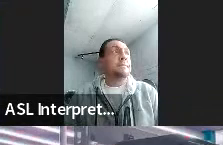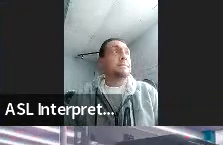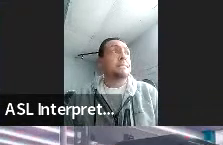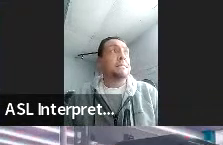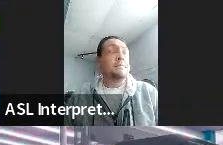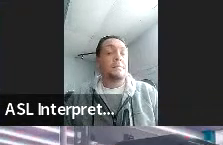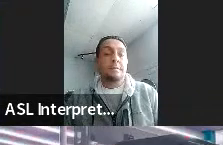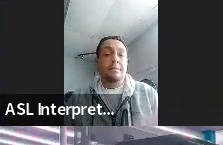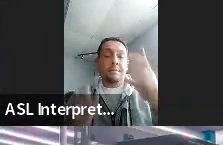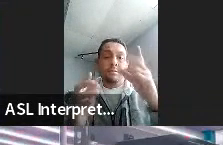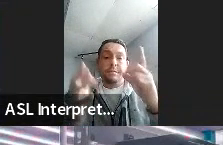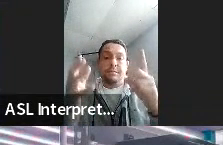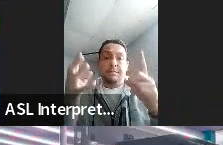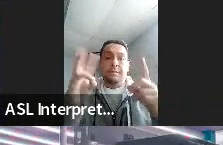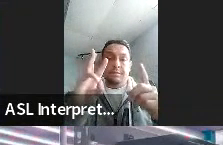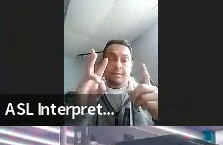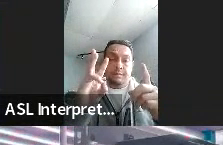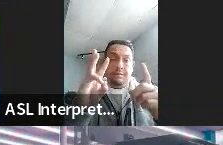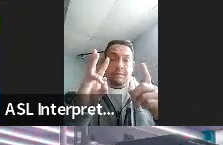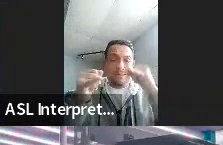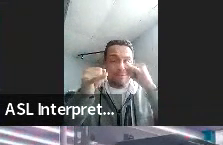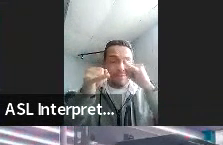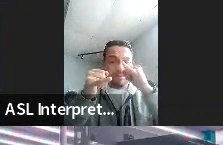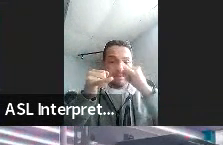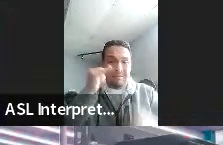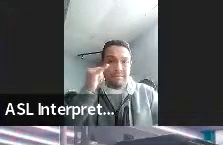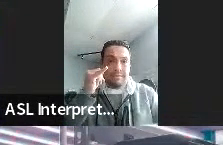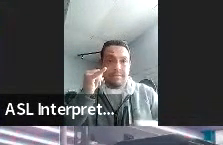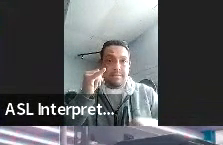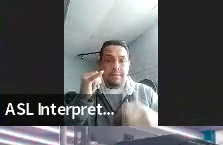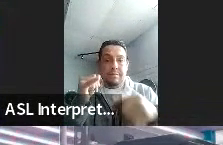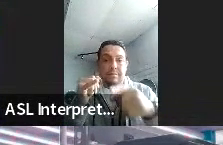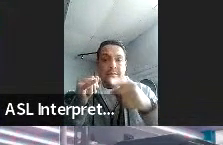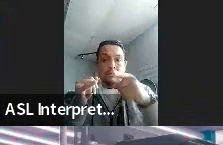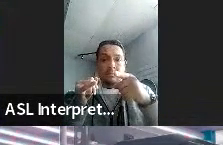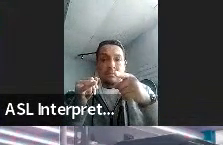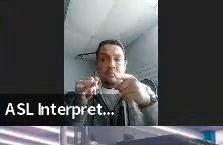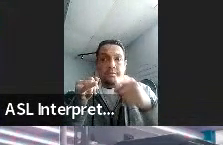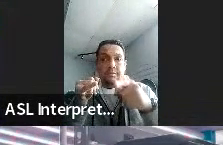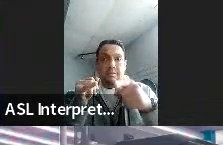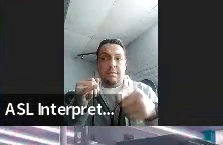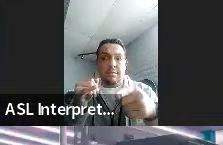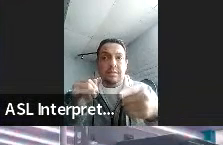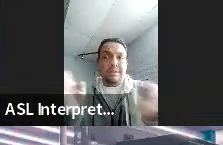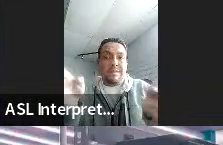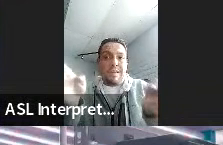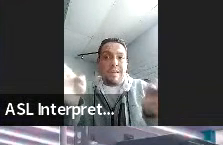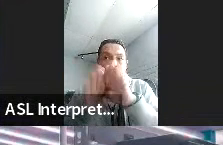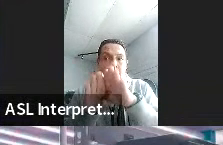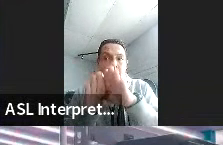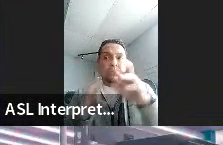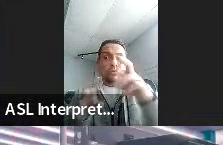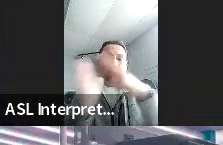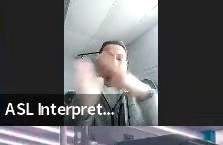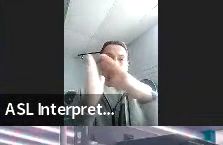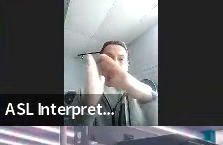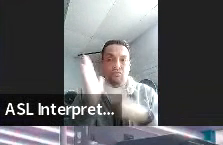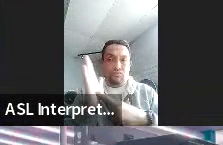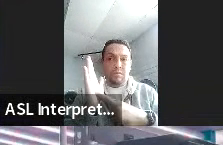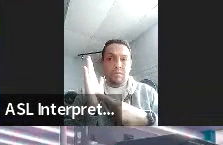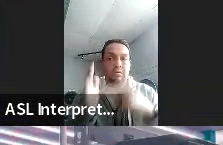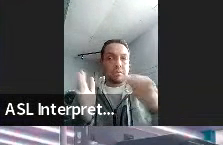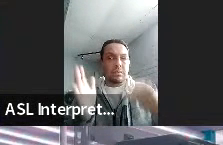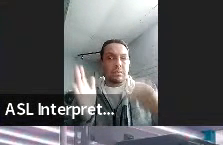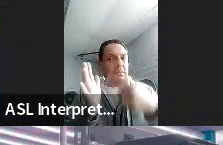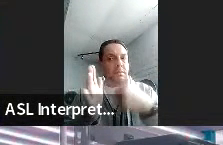Sixth and finally, there's a particularly arcane part of our zoning today. It's called enclosure rules. And it makes it sometimes confusing on